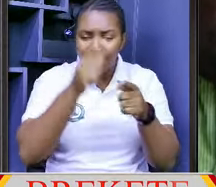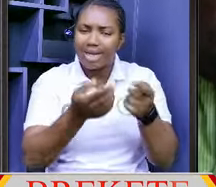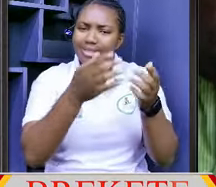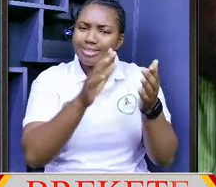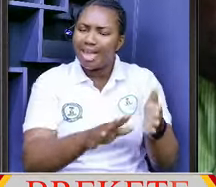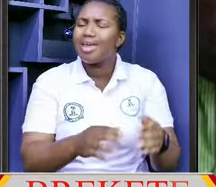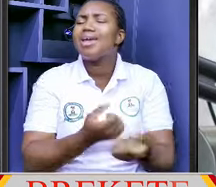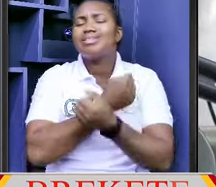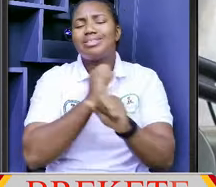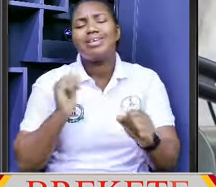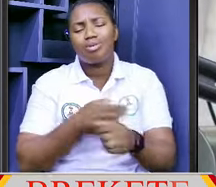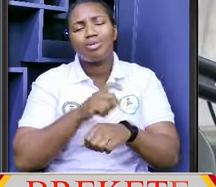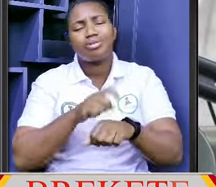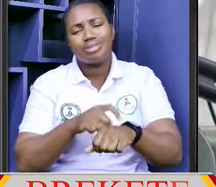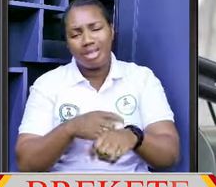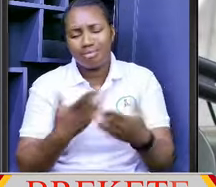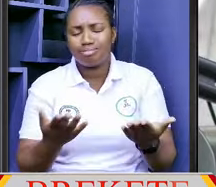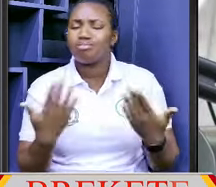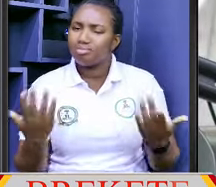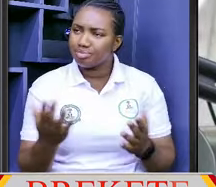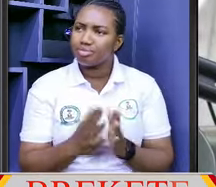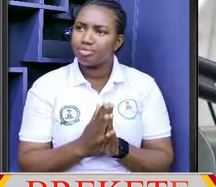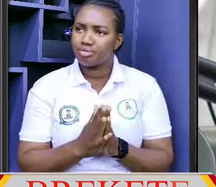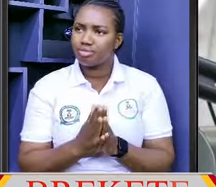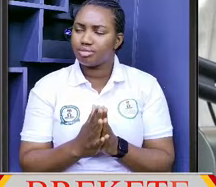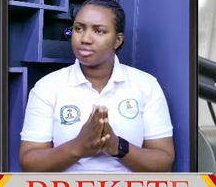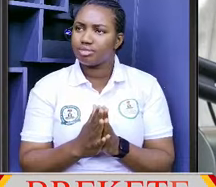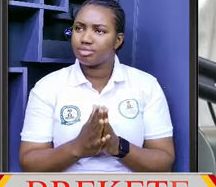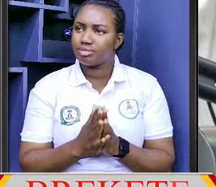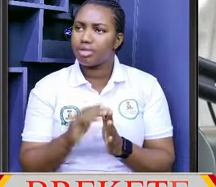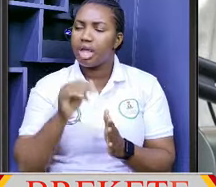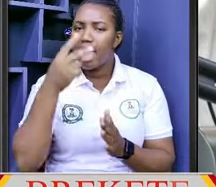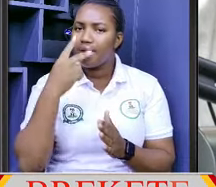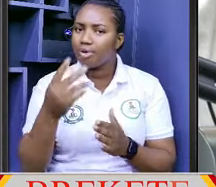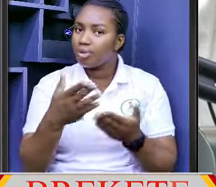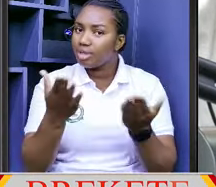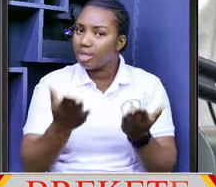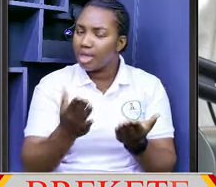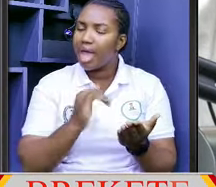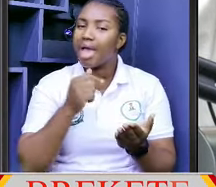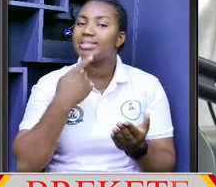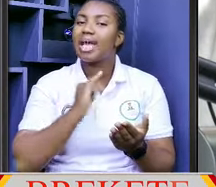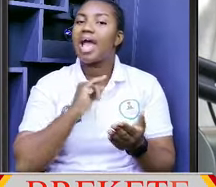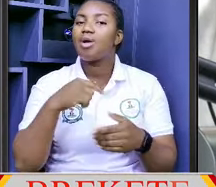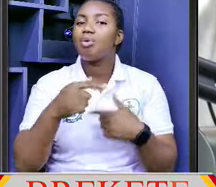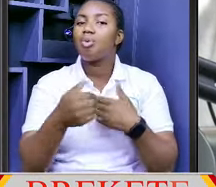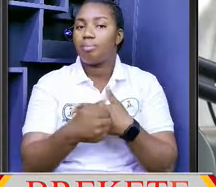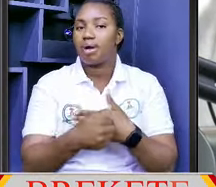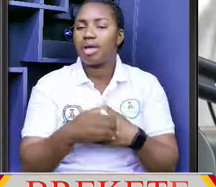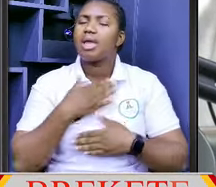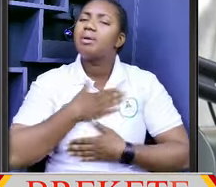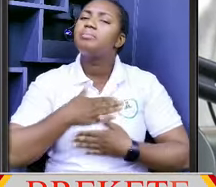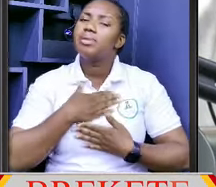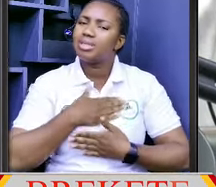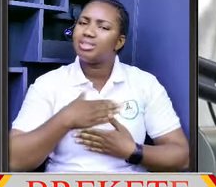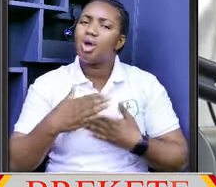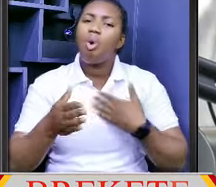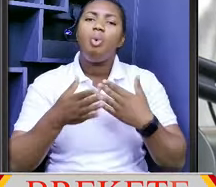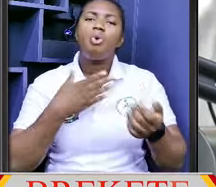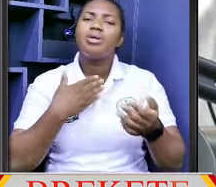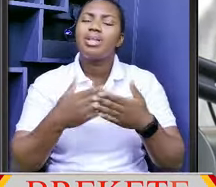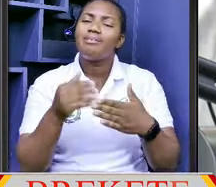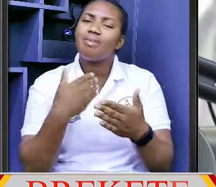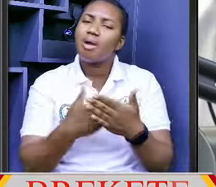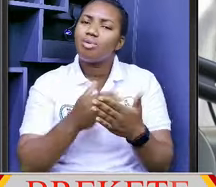please. Go straight to the point, sir. Let me cut off, sir. So, I said, I'm going back. Please, whatever money